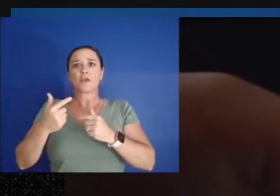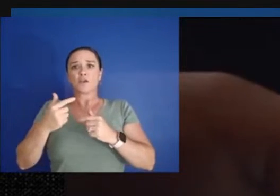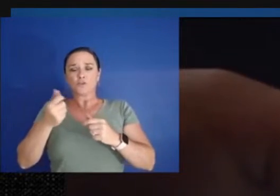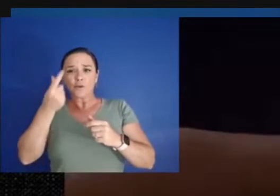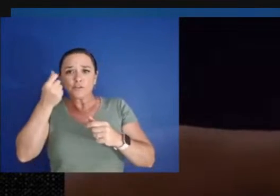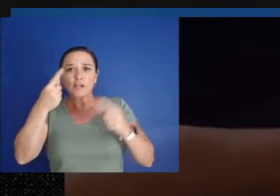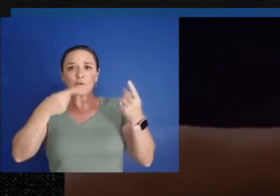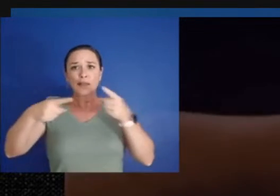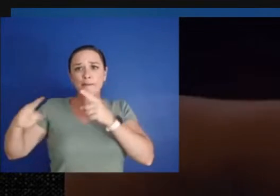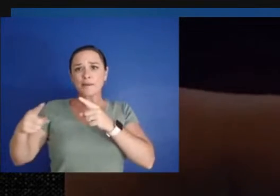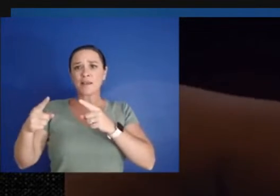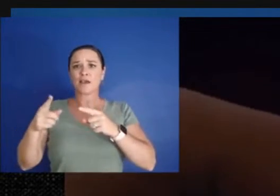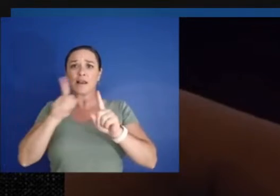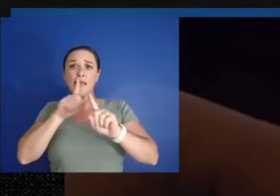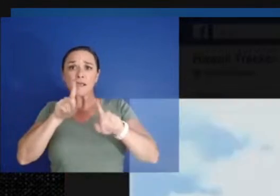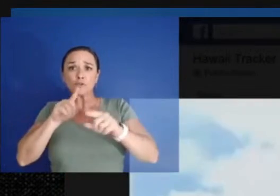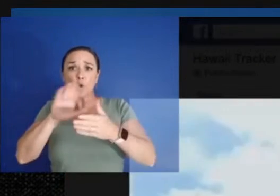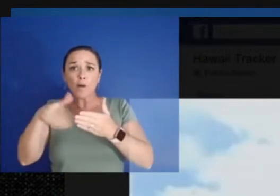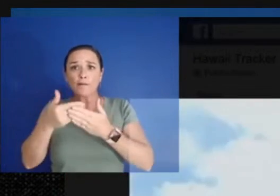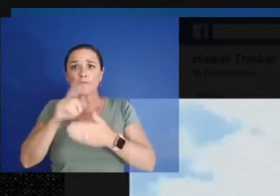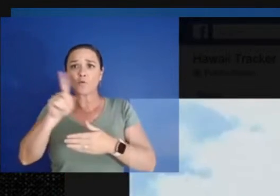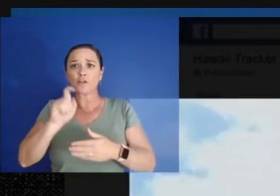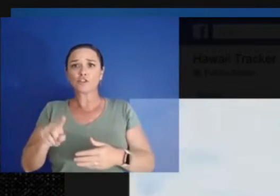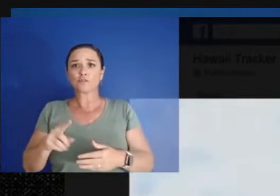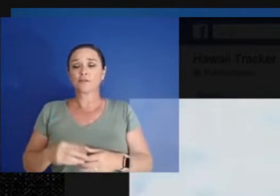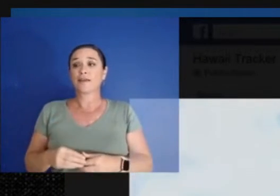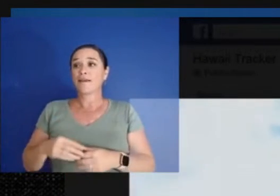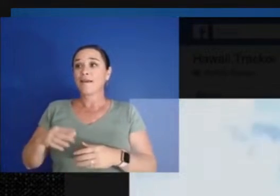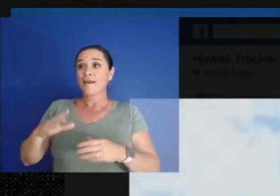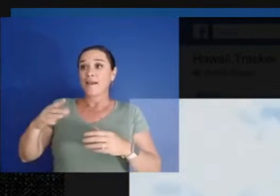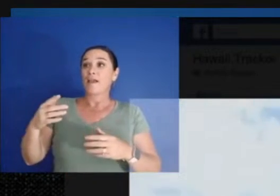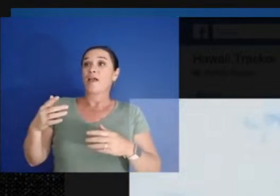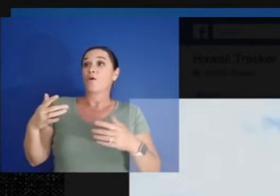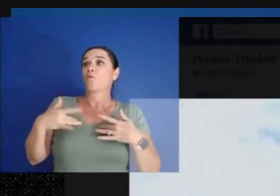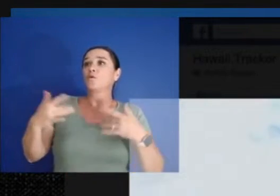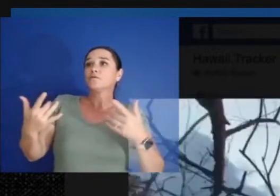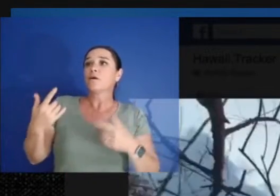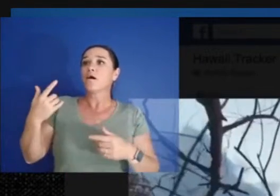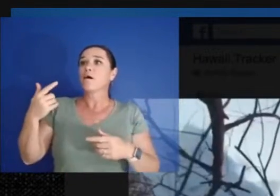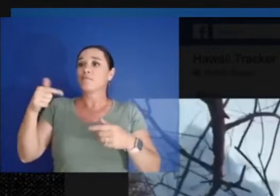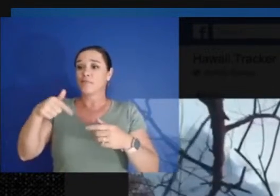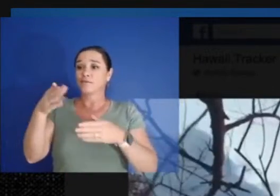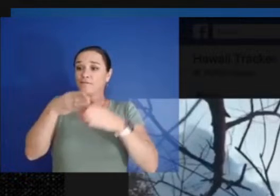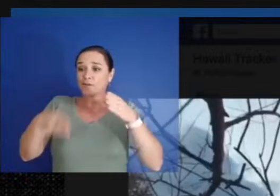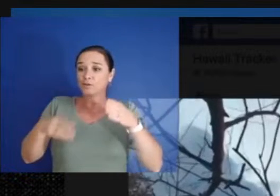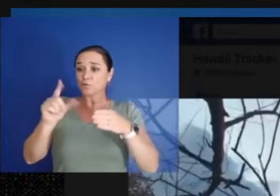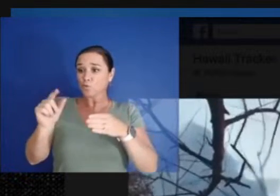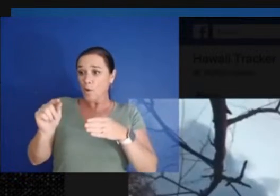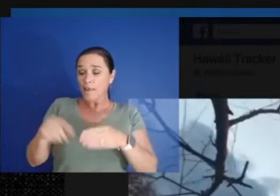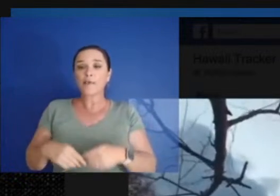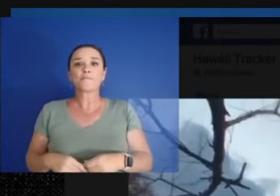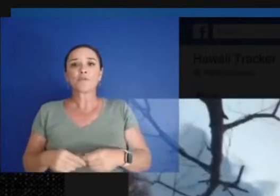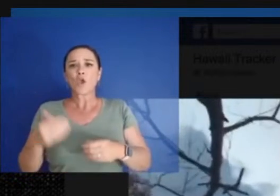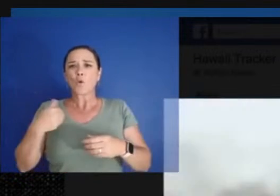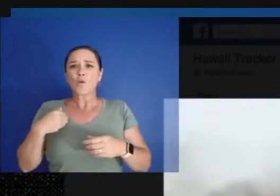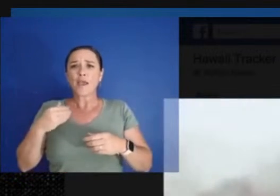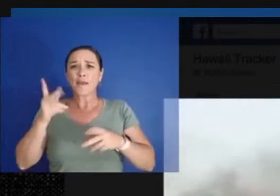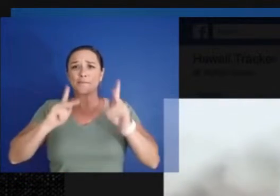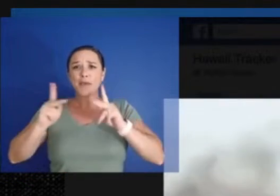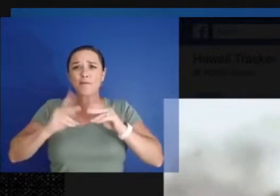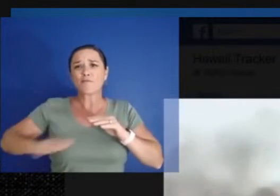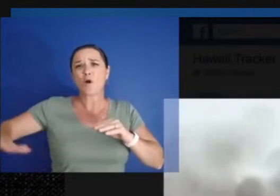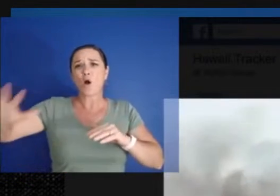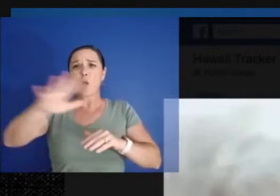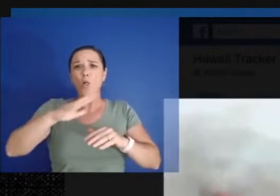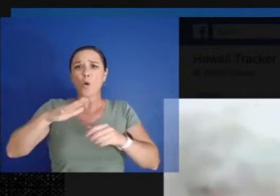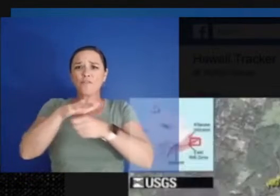get their questions answered. Hey, how's it going? We're live. This is Fissure 20. We had hundreds of people all throughout the